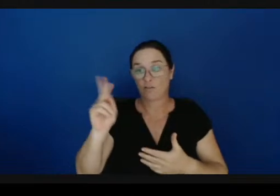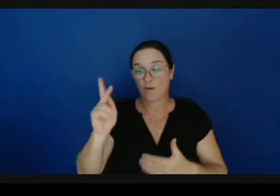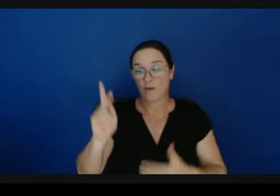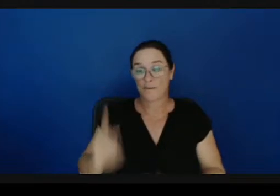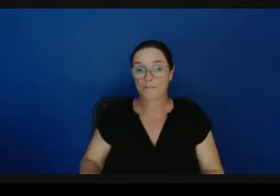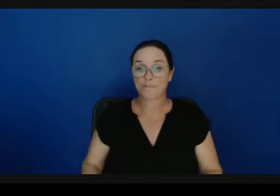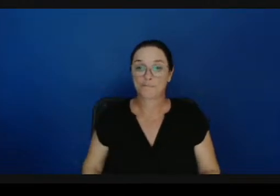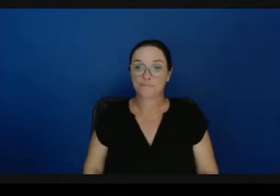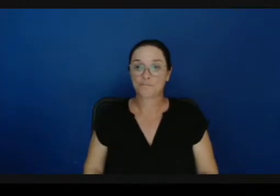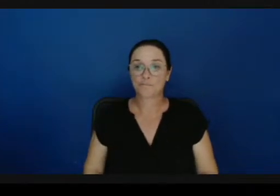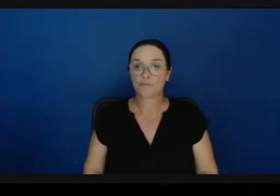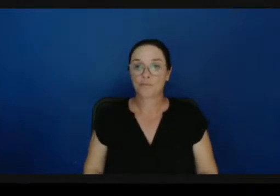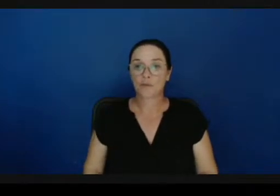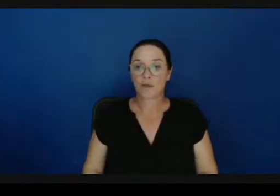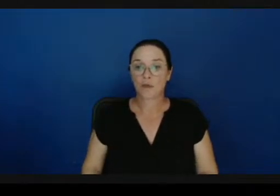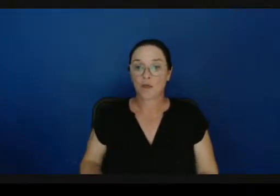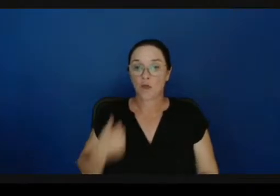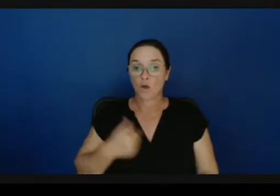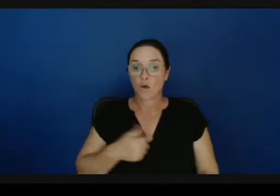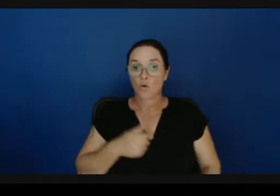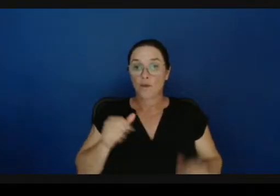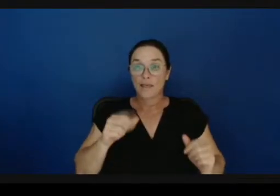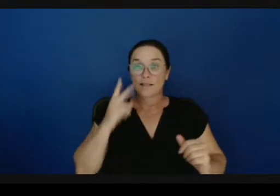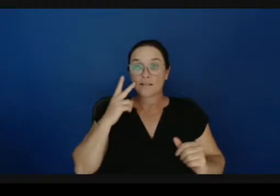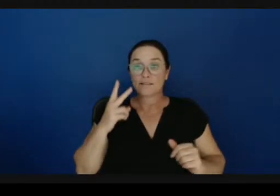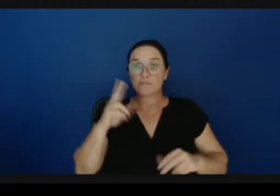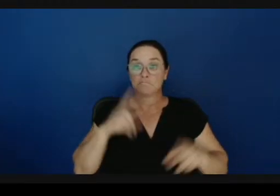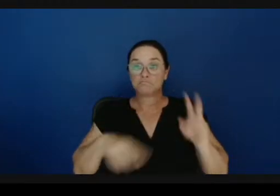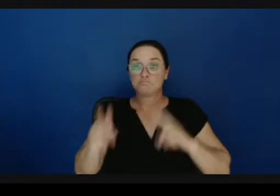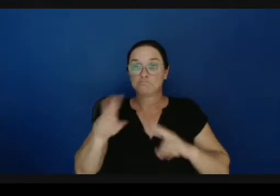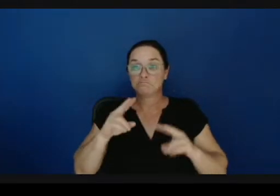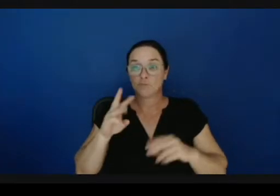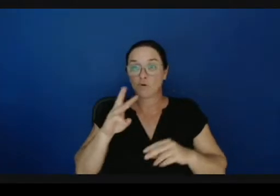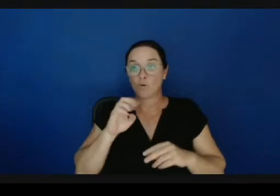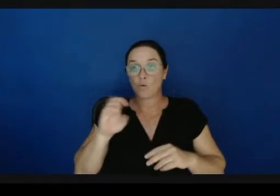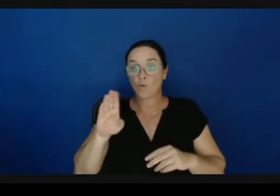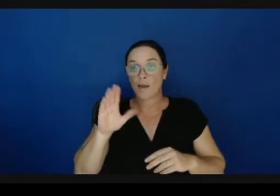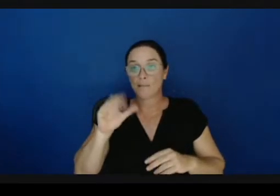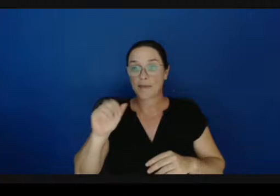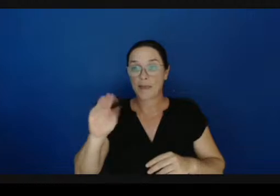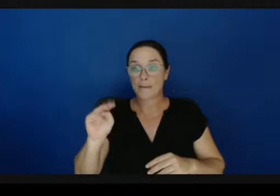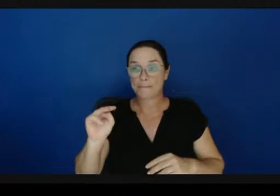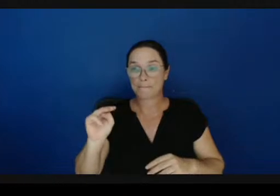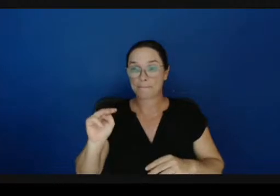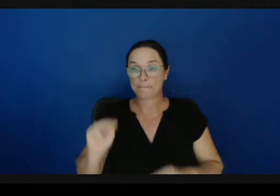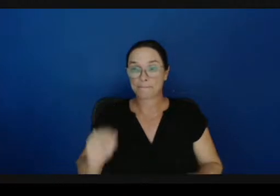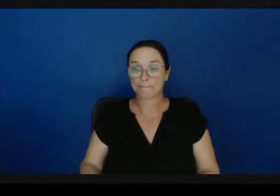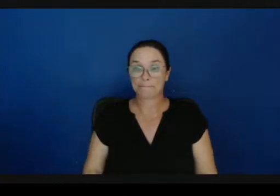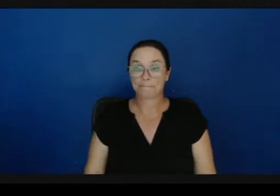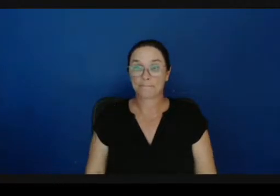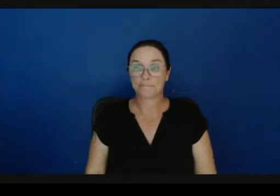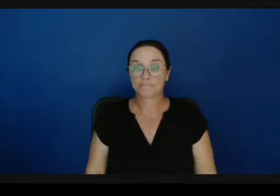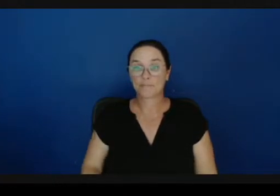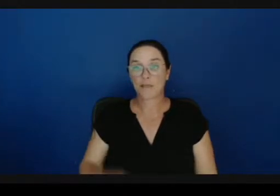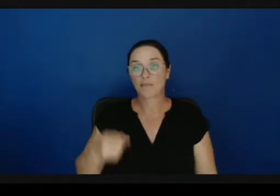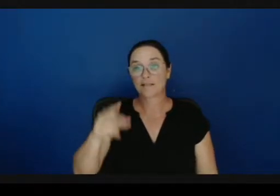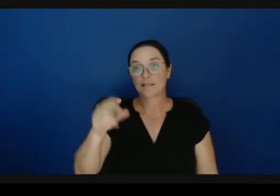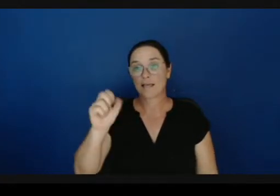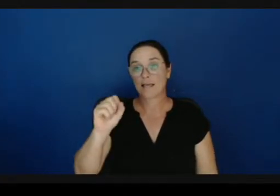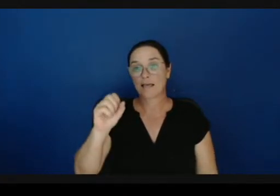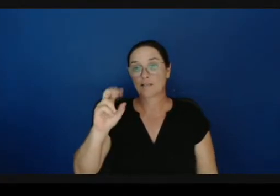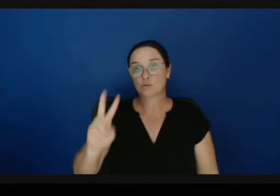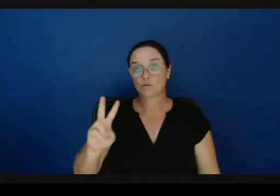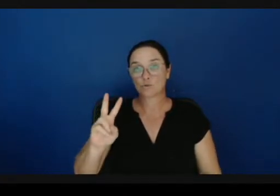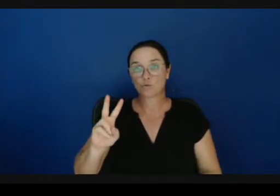which we can observe visually just through the webcams. So here is the S2 camera for the